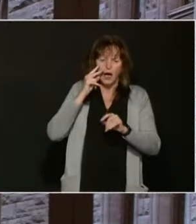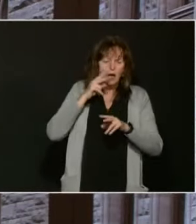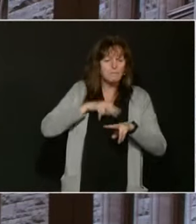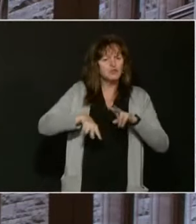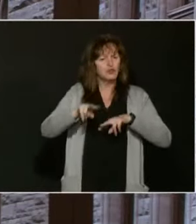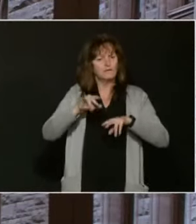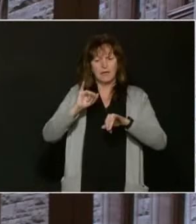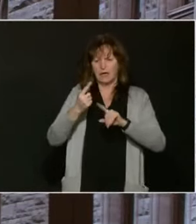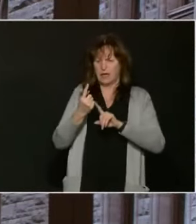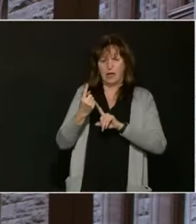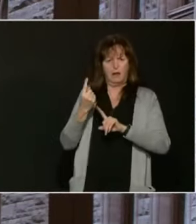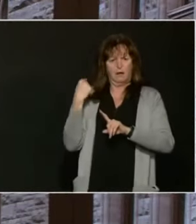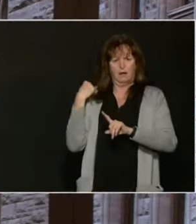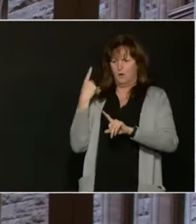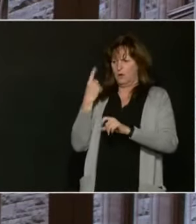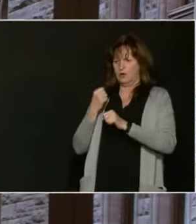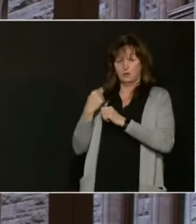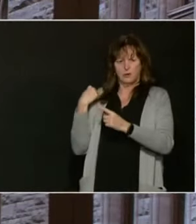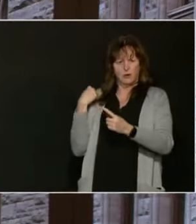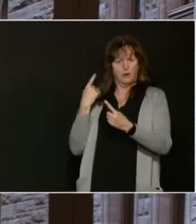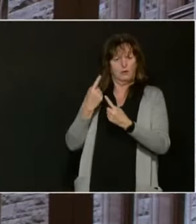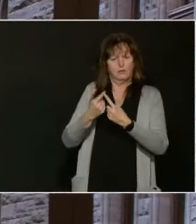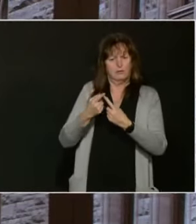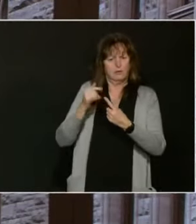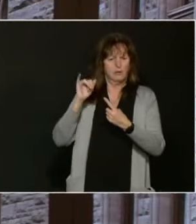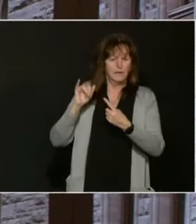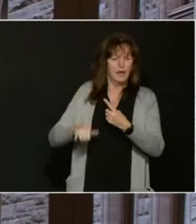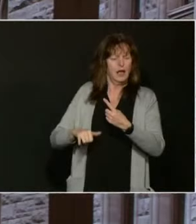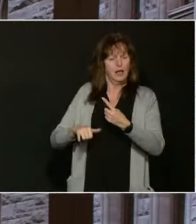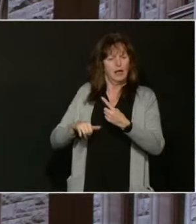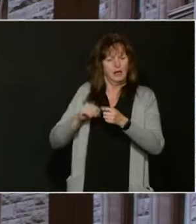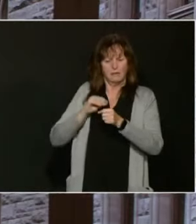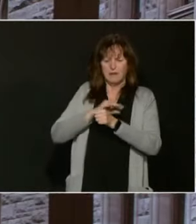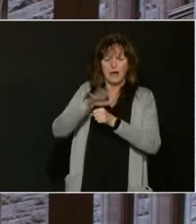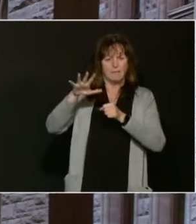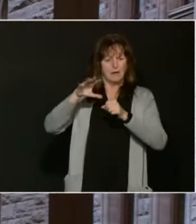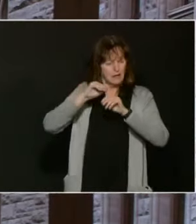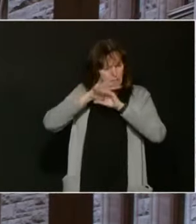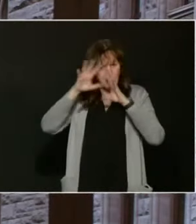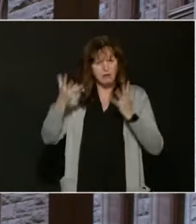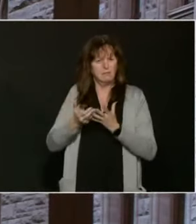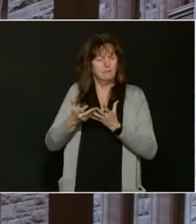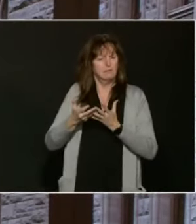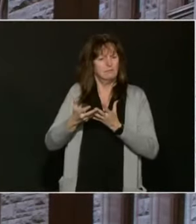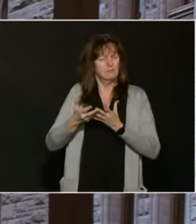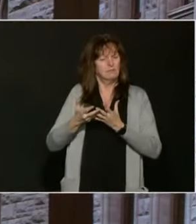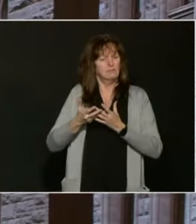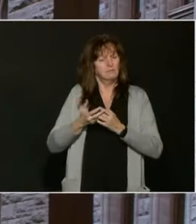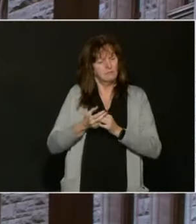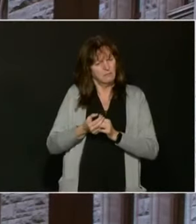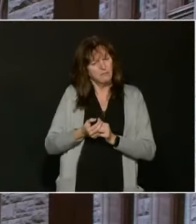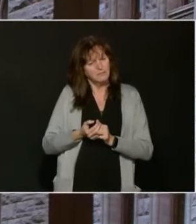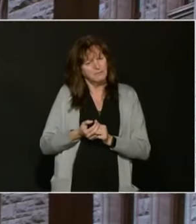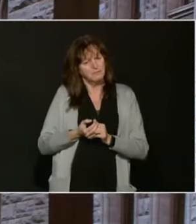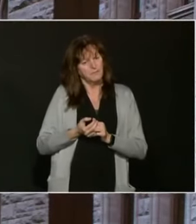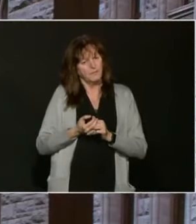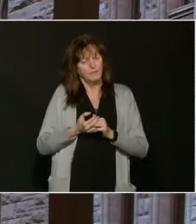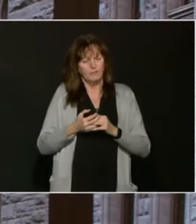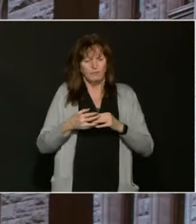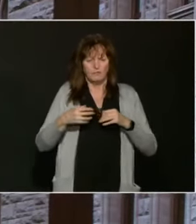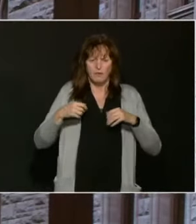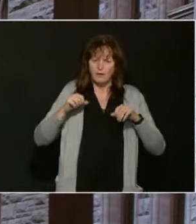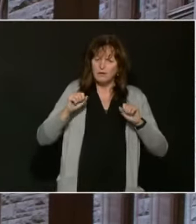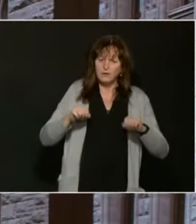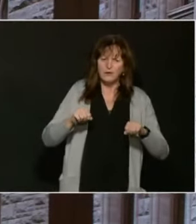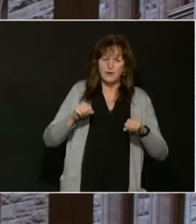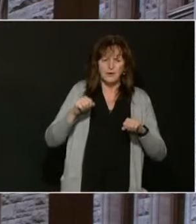remembering back on this day is when the WHO did declare this as a global pandemic. We could see that it was coming. They wanted to